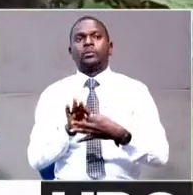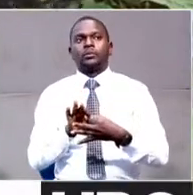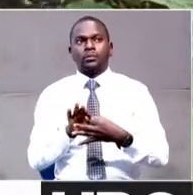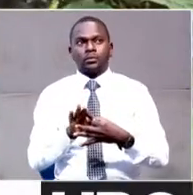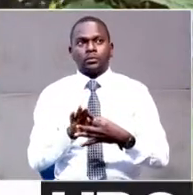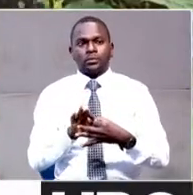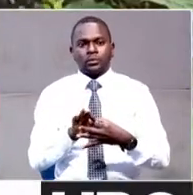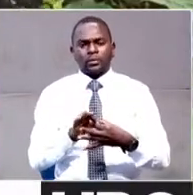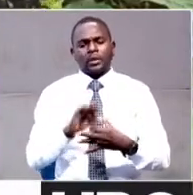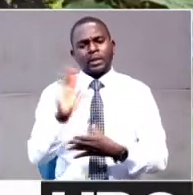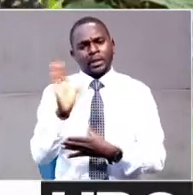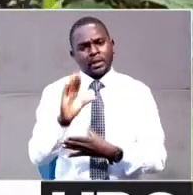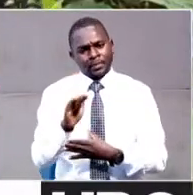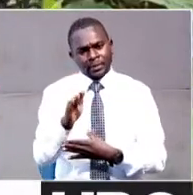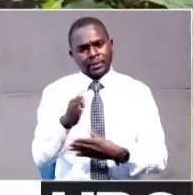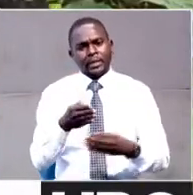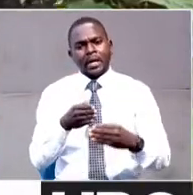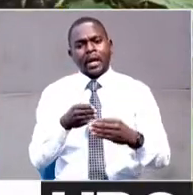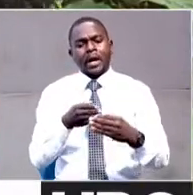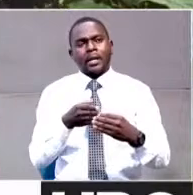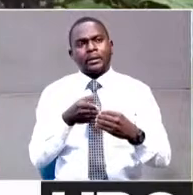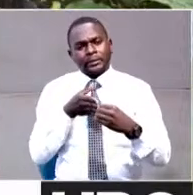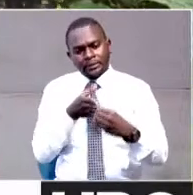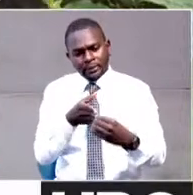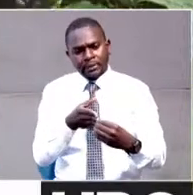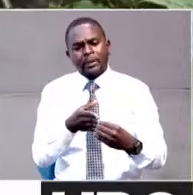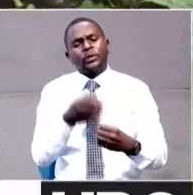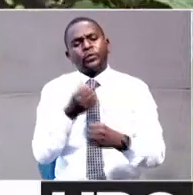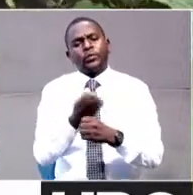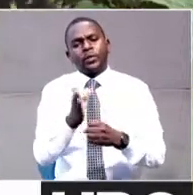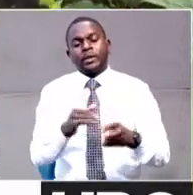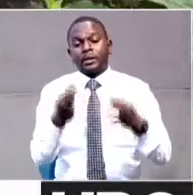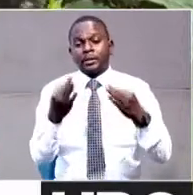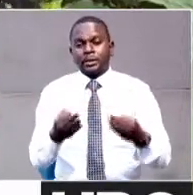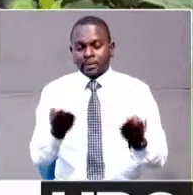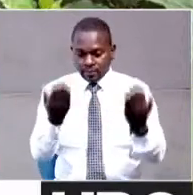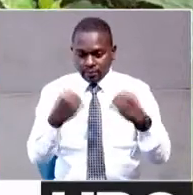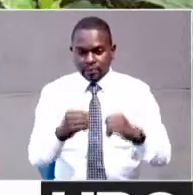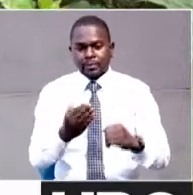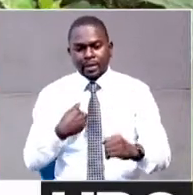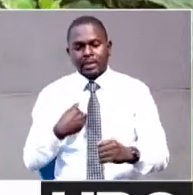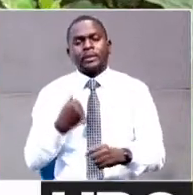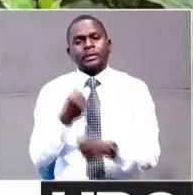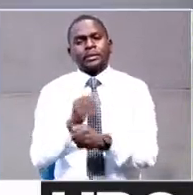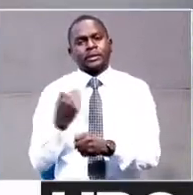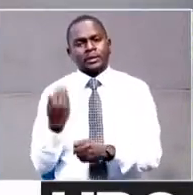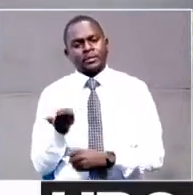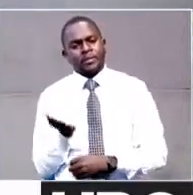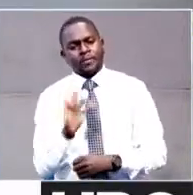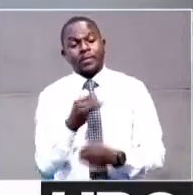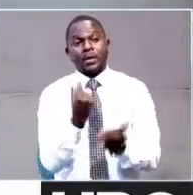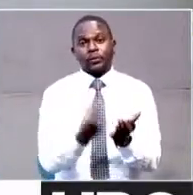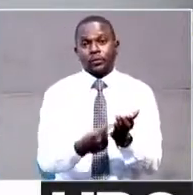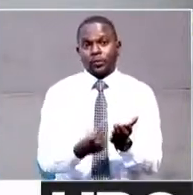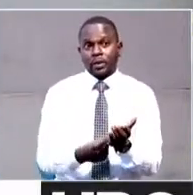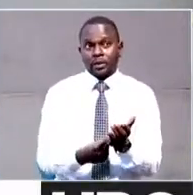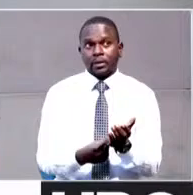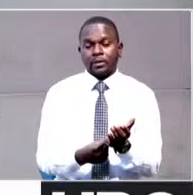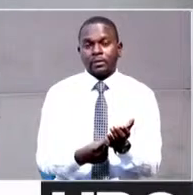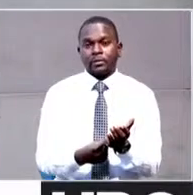guy of the company, the agent, to do whatever possible so that my sister can come back.